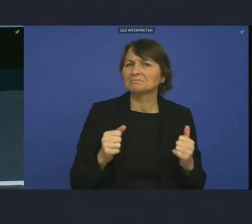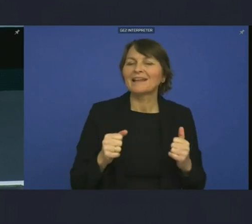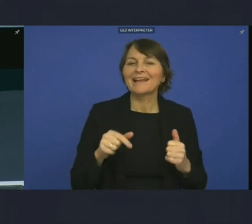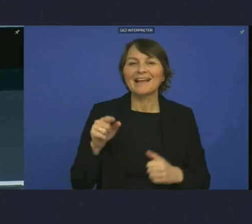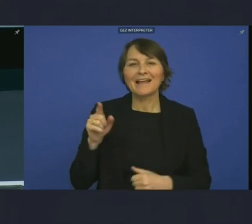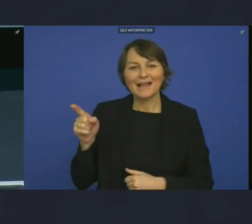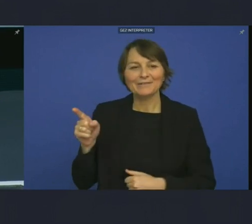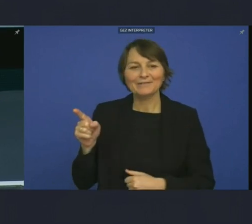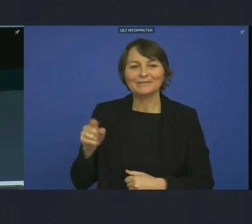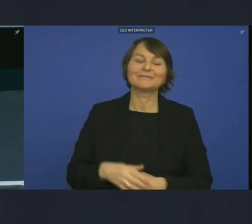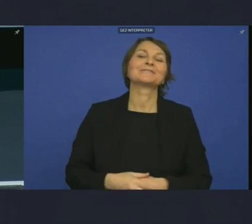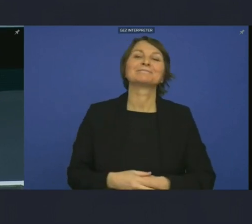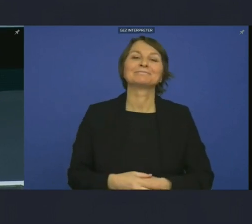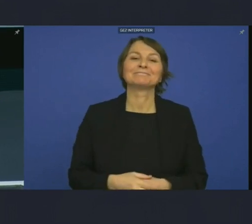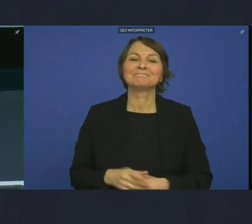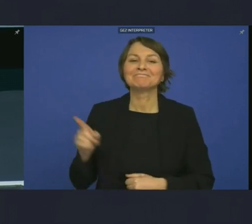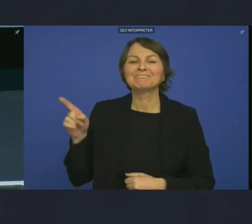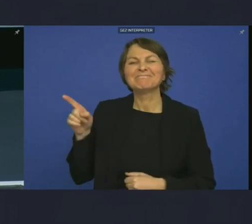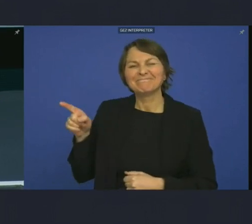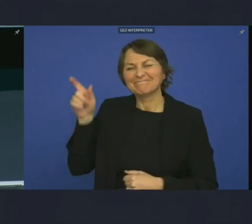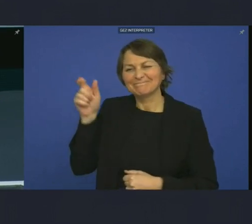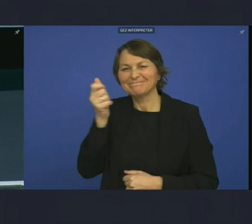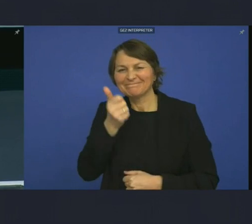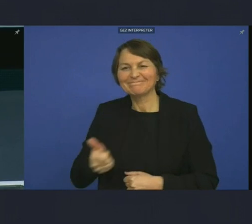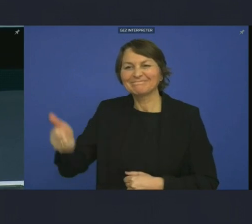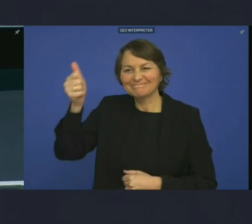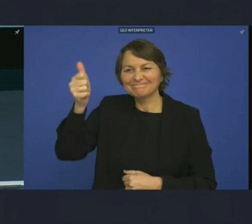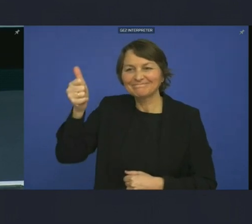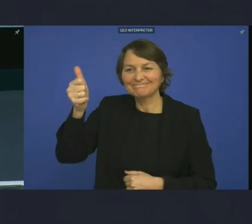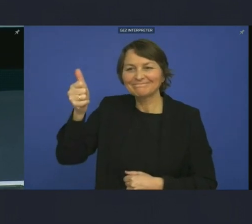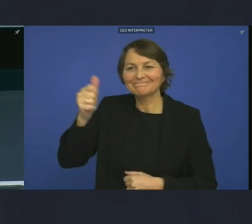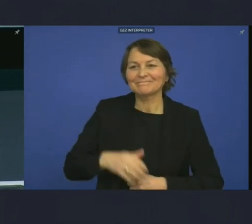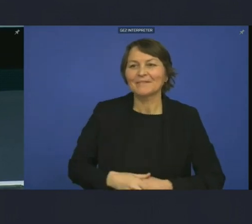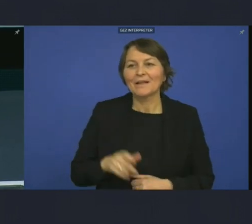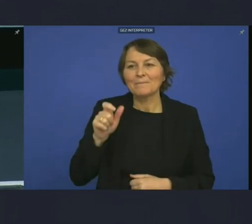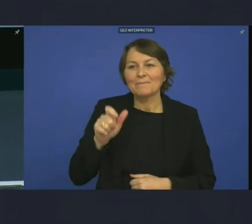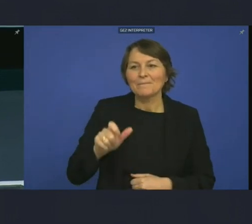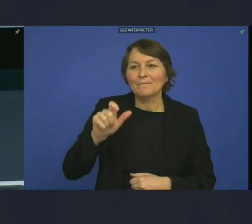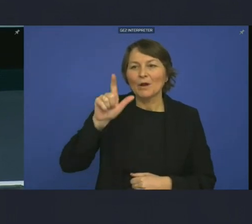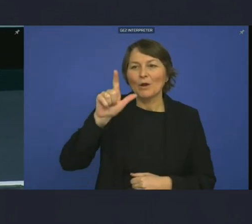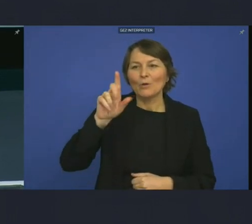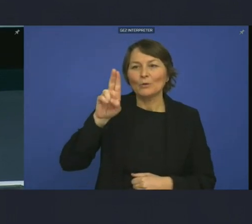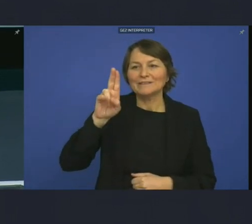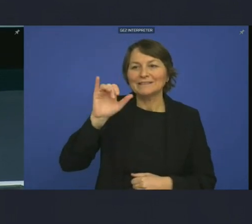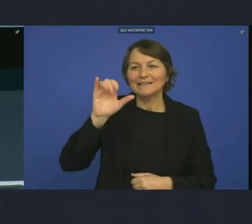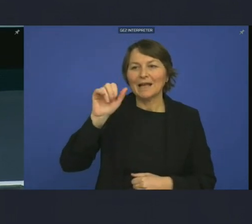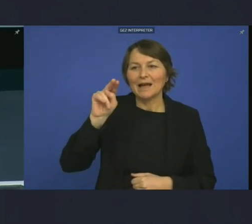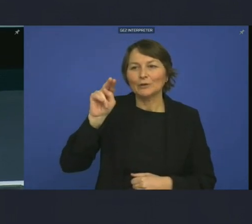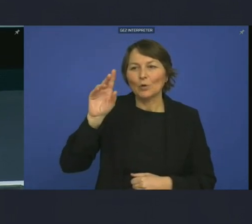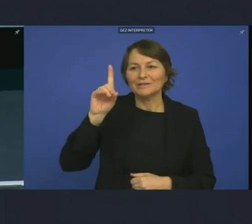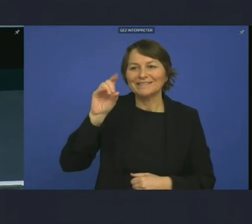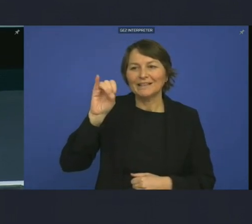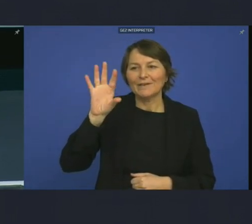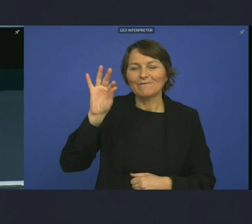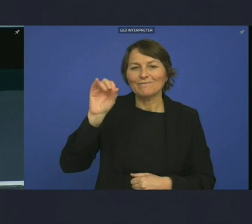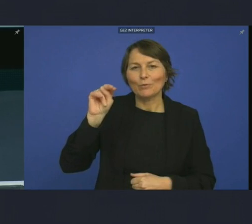Di Fonso, who is a sort of pope of Erasmus Plus sport. So it would be very good, Luciano, to